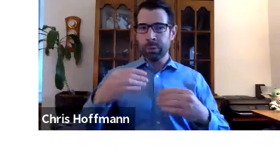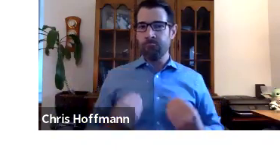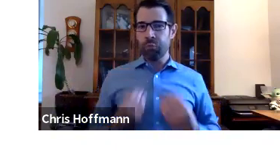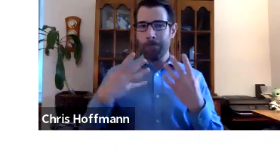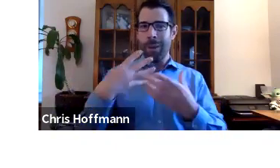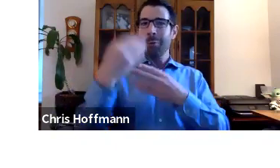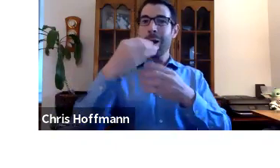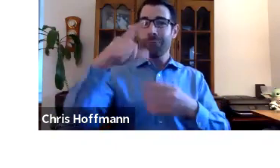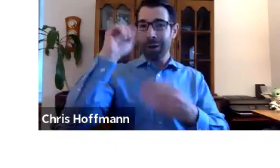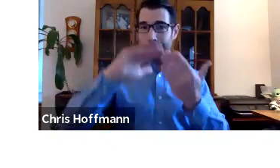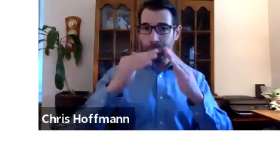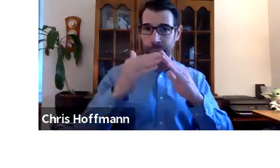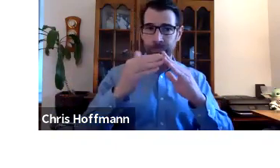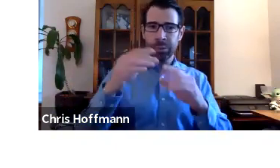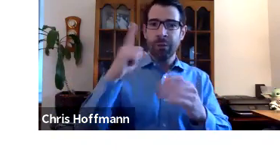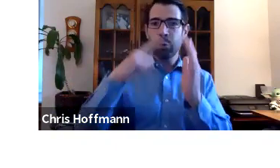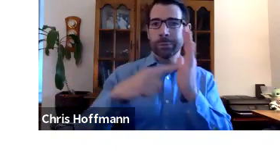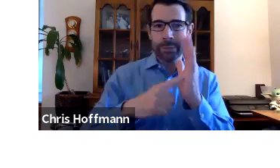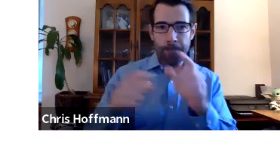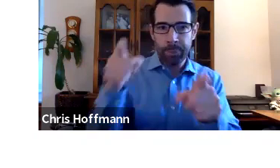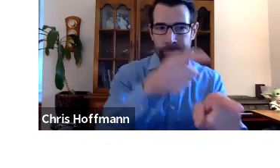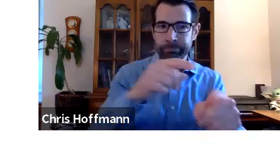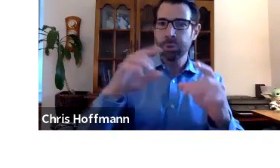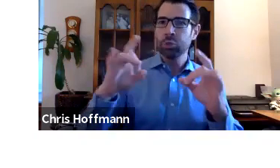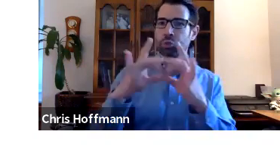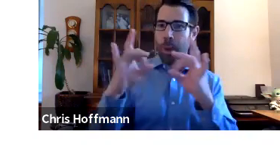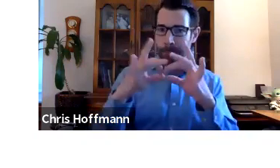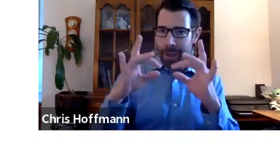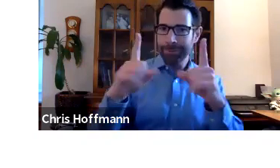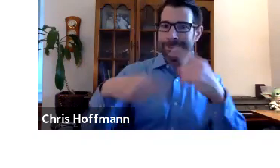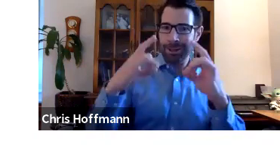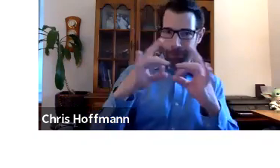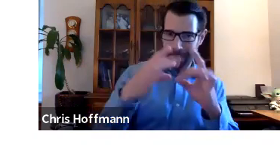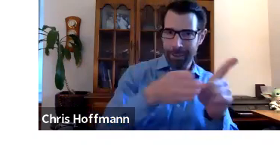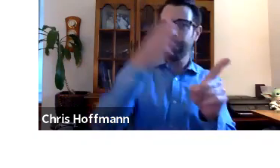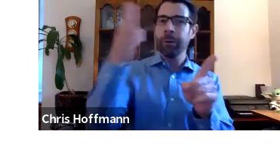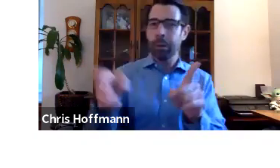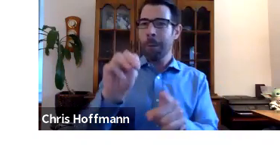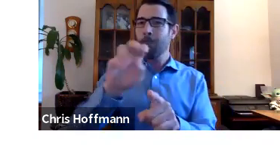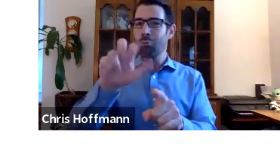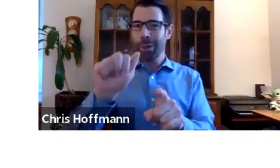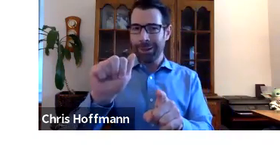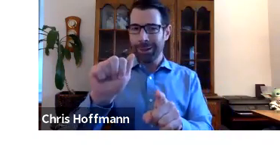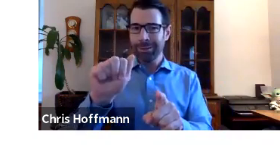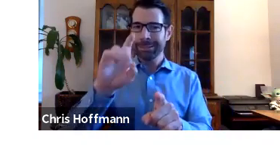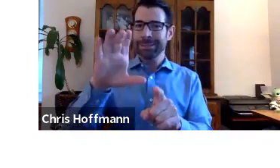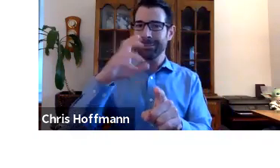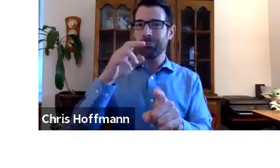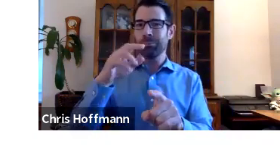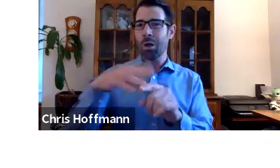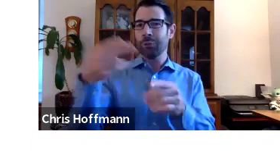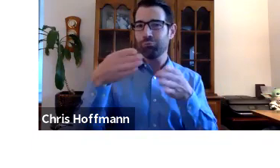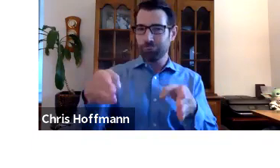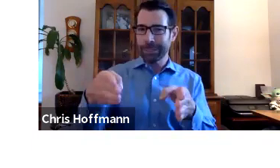the effect that our vibrancy has had outside of Gallaudet's campus. So there is a Starbucks and